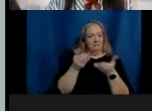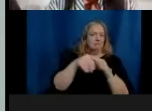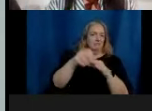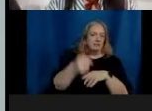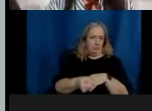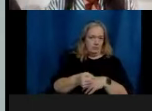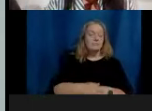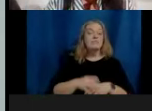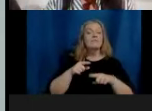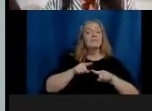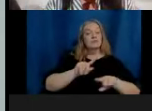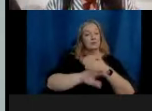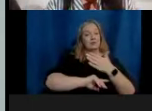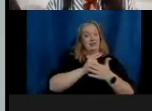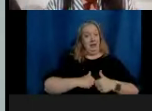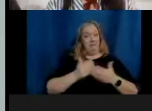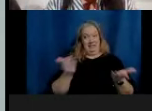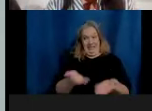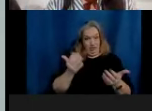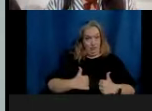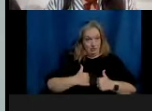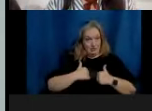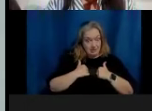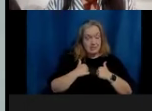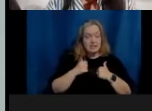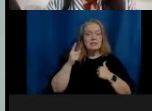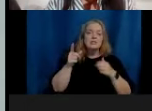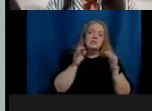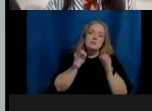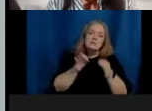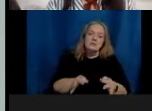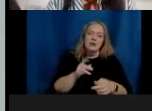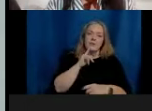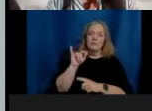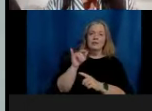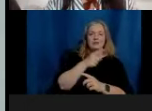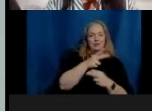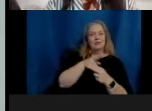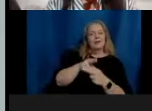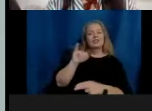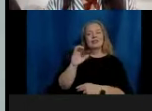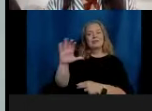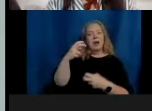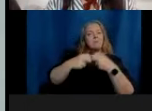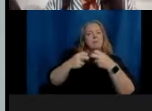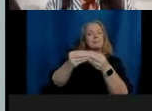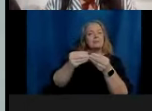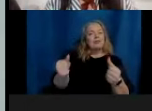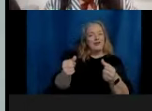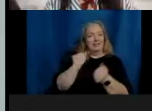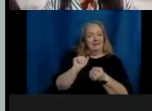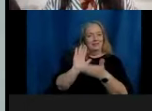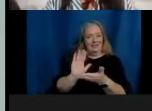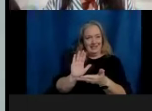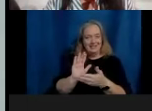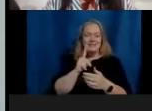Jasmine has been exploring what she describes as James Castle's problem-solving techniques by pushing her own creative